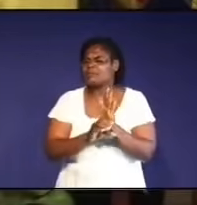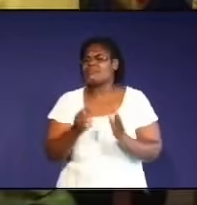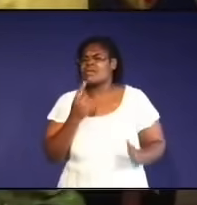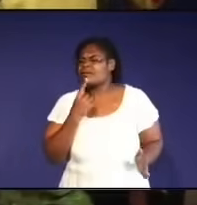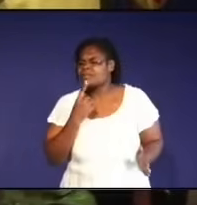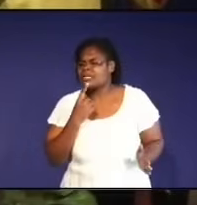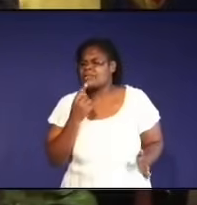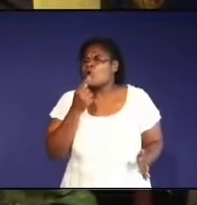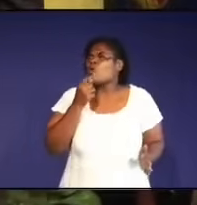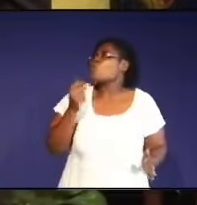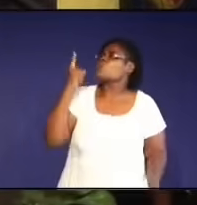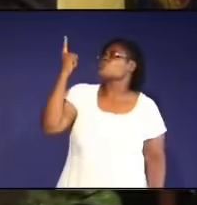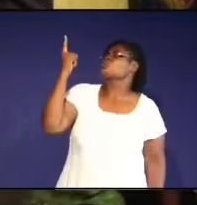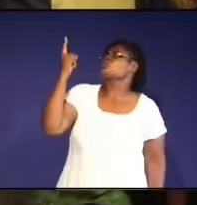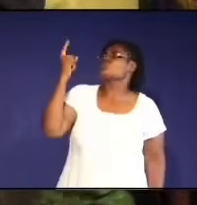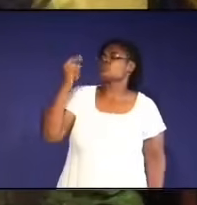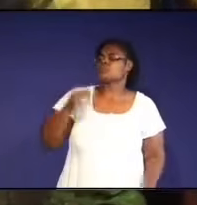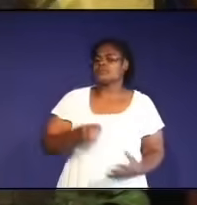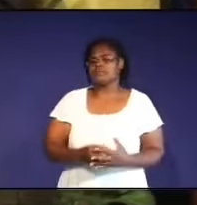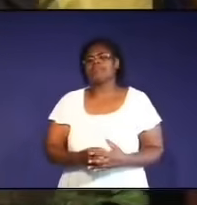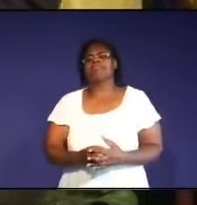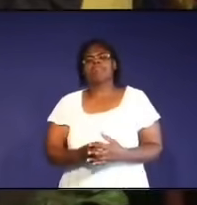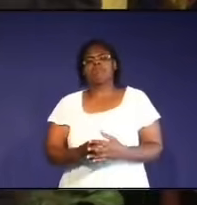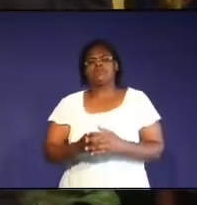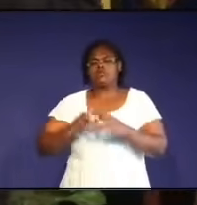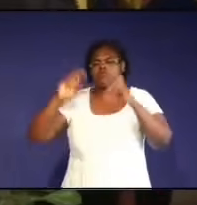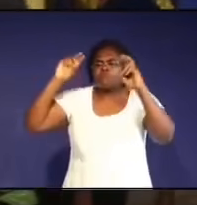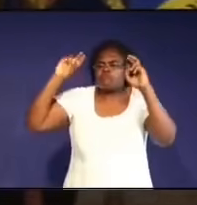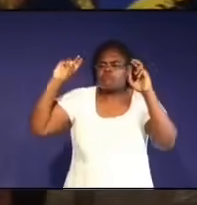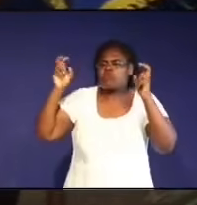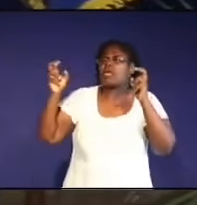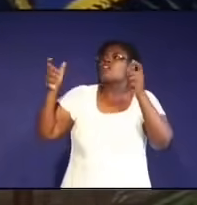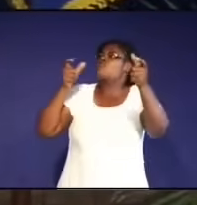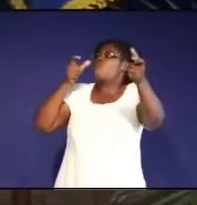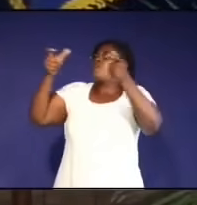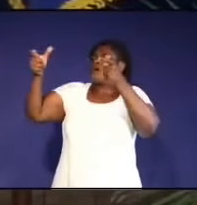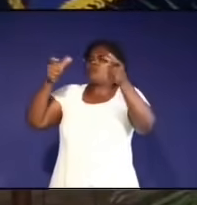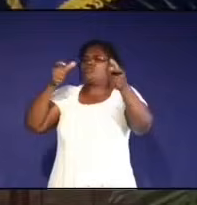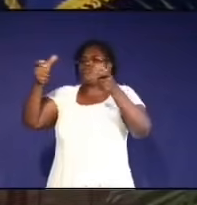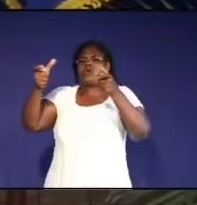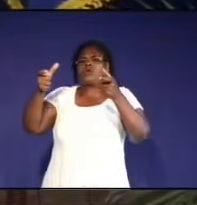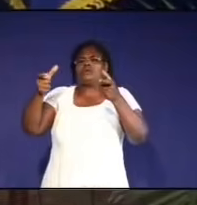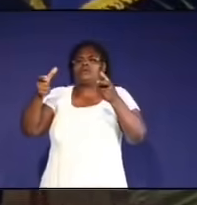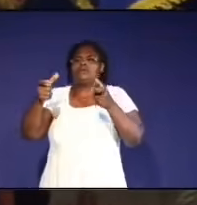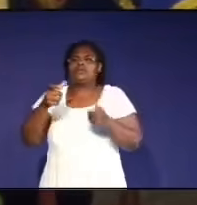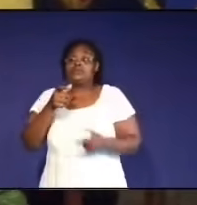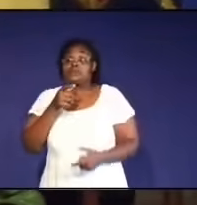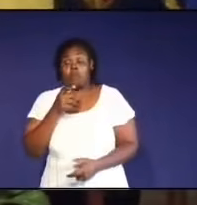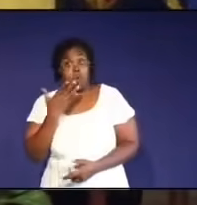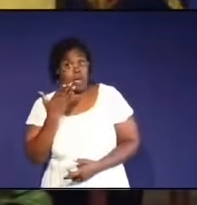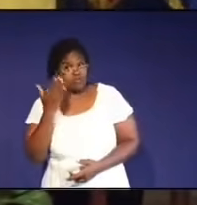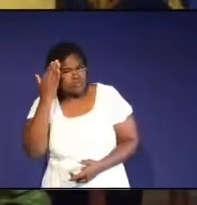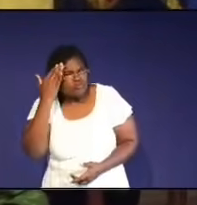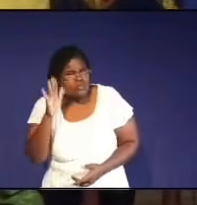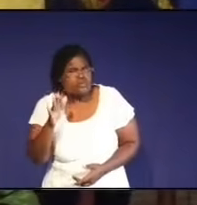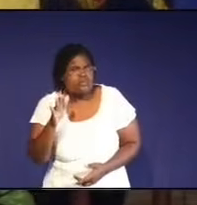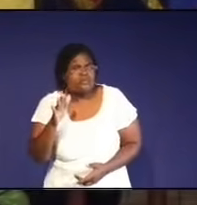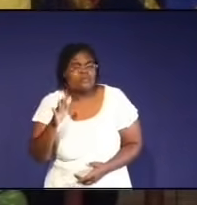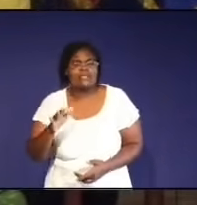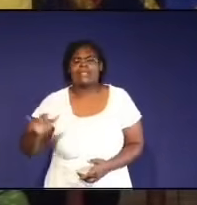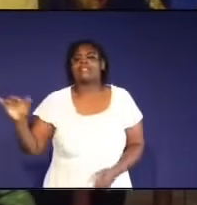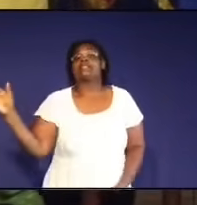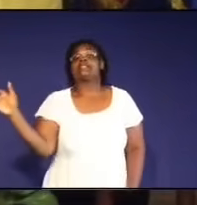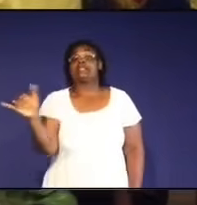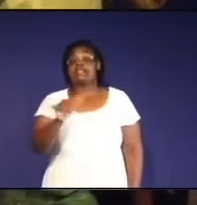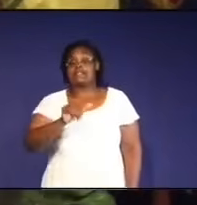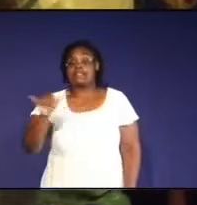who you are, your title, and your domain? He said, preacher, don't you know? It's the same